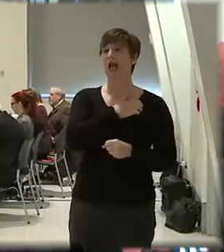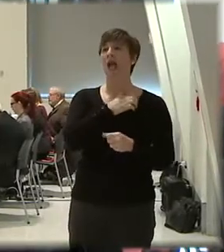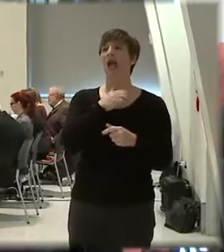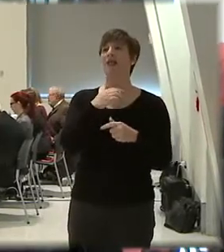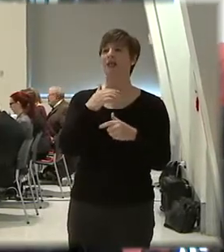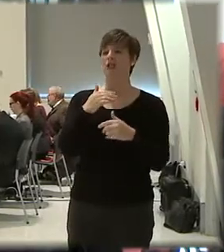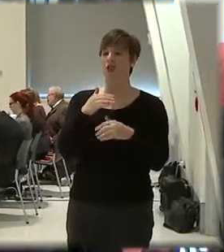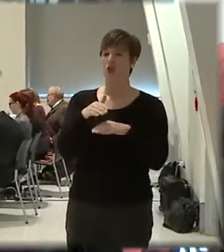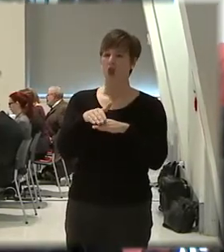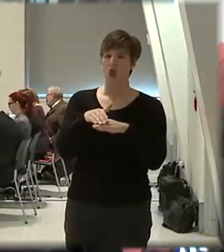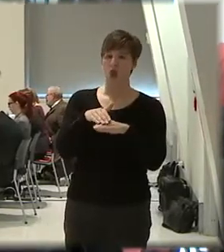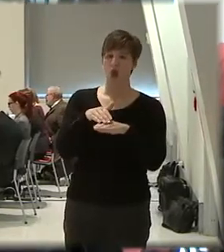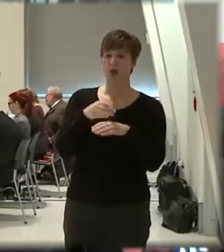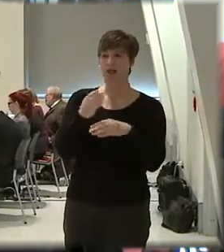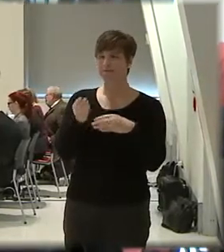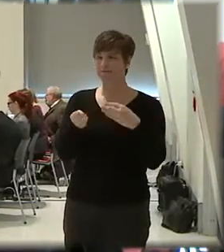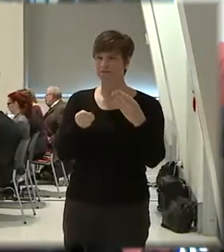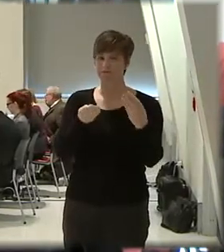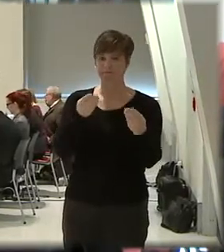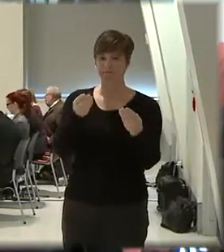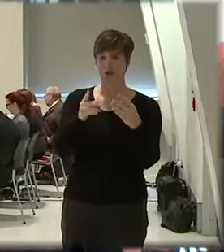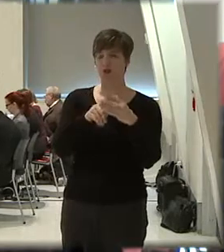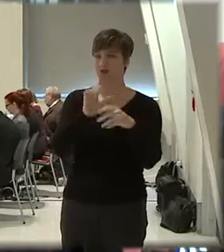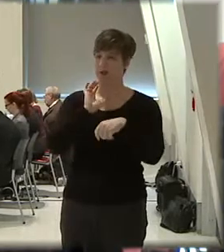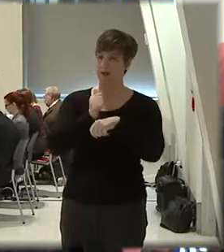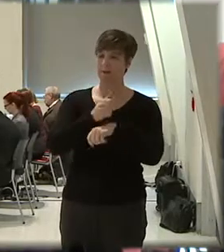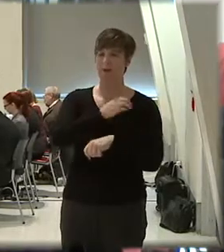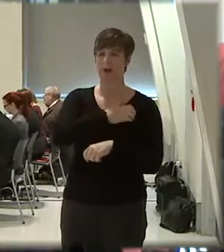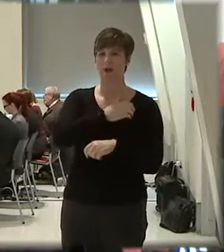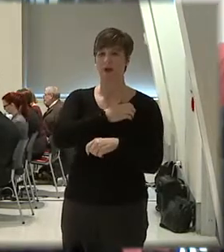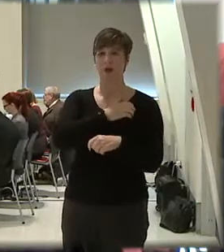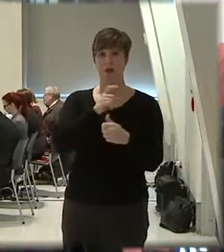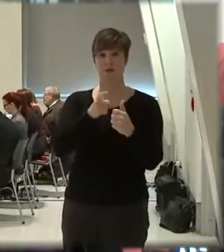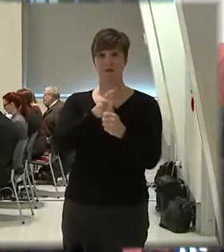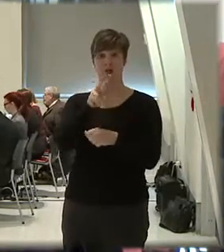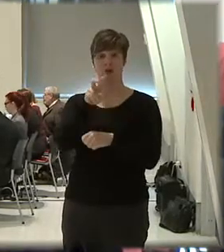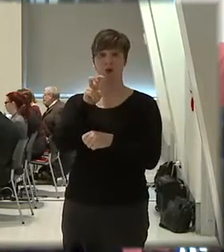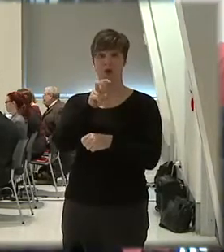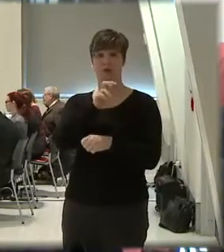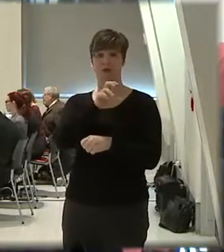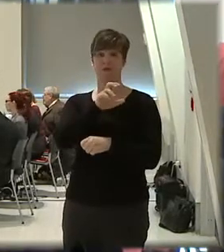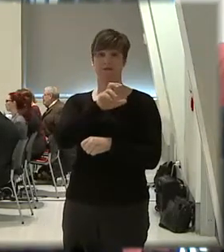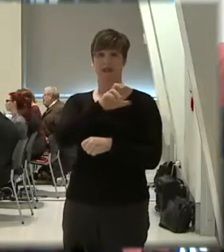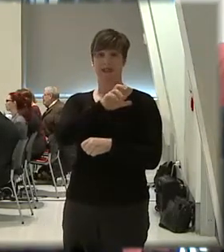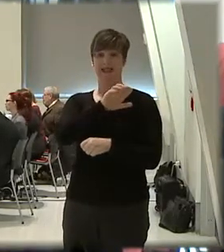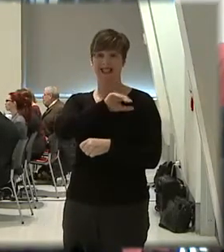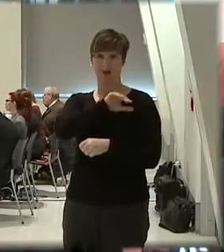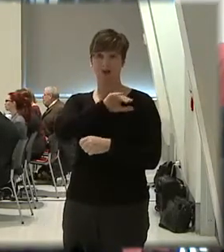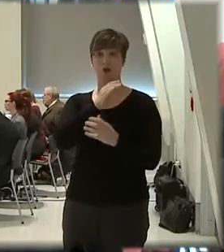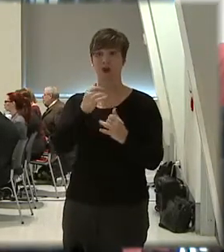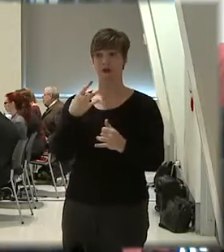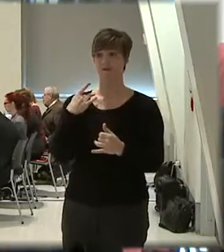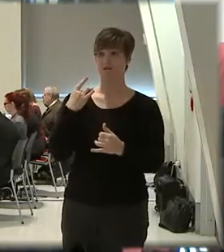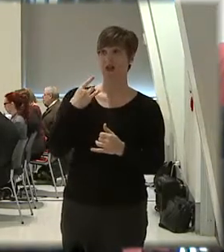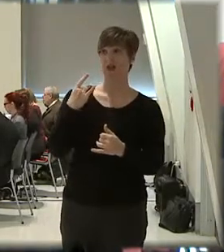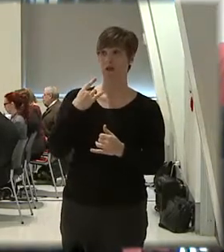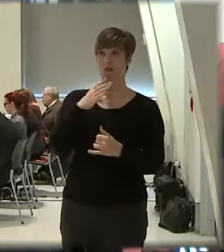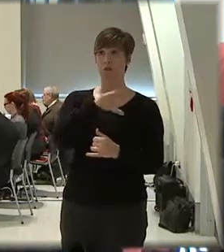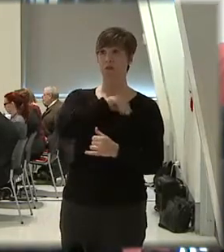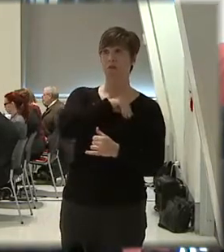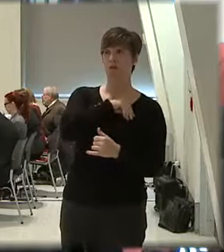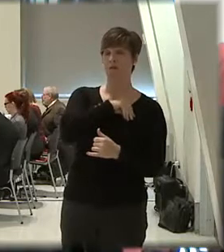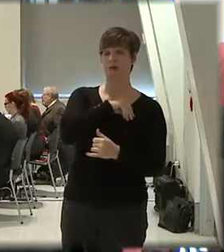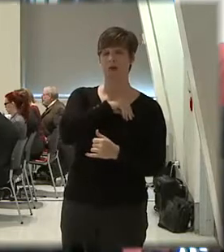those out to the point where the first 200 cameras were now voluntarily out in the field.